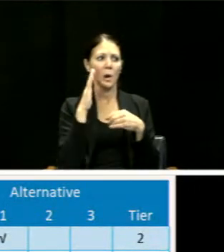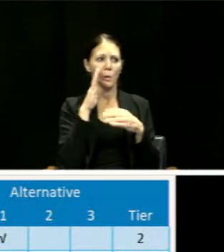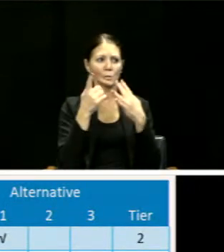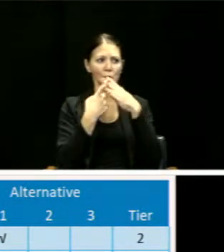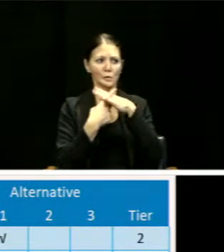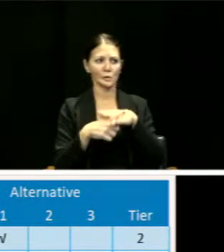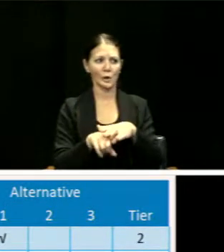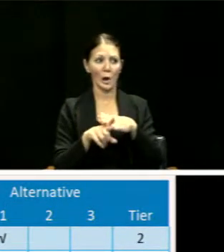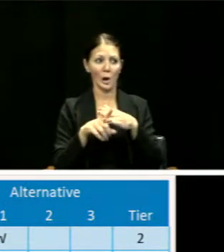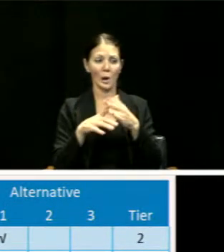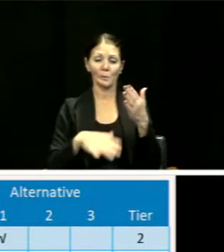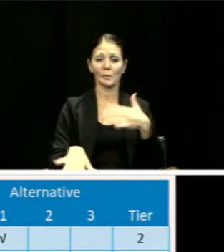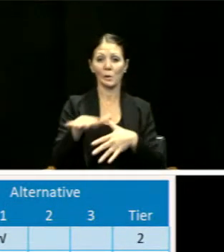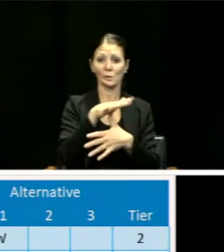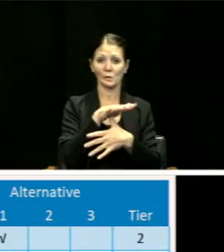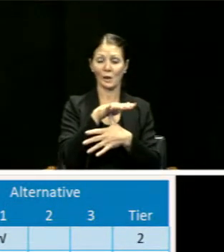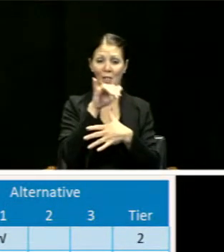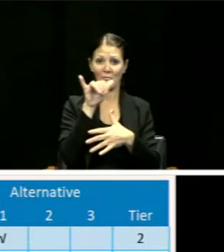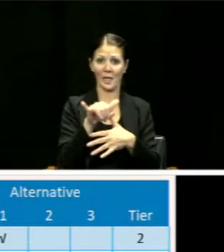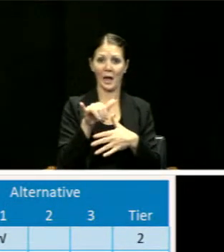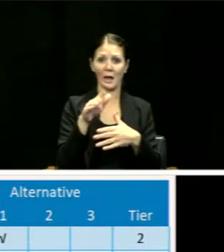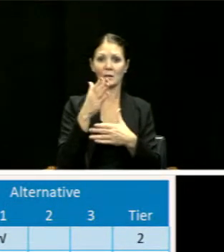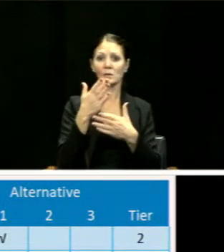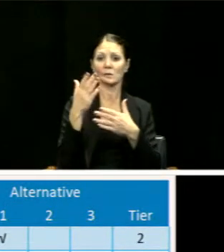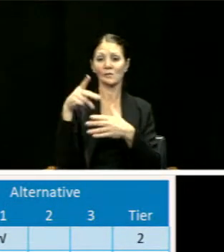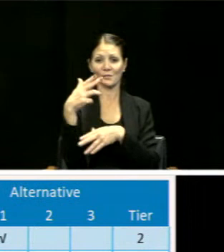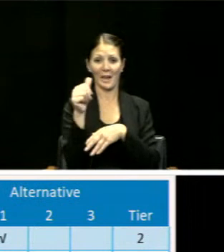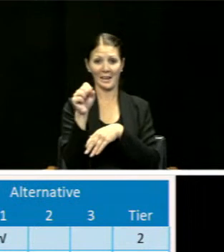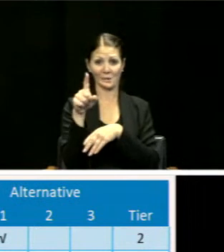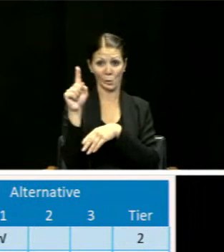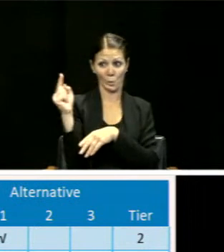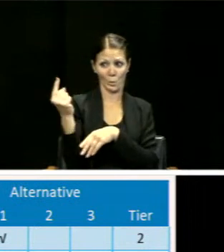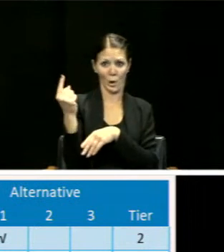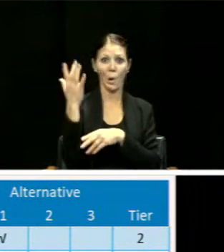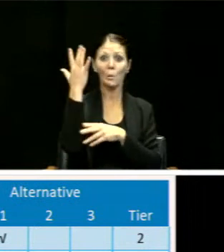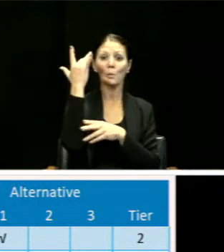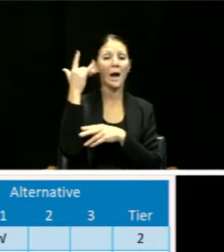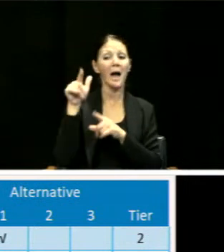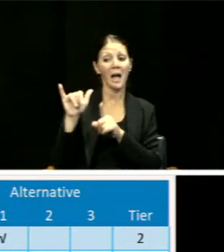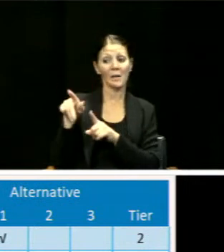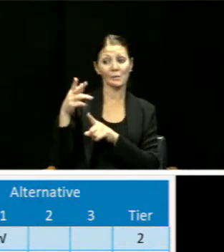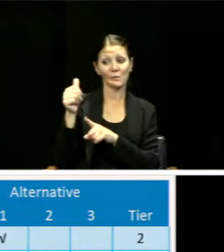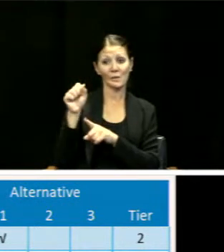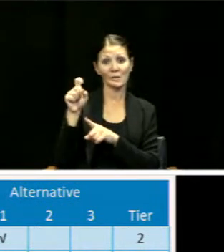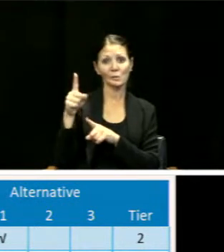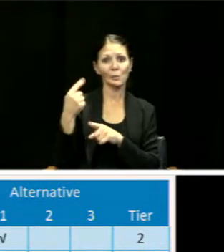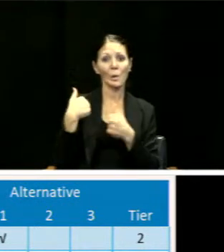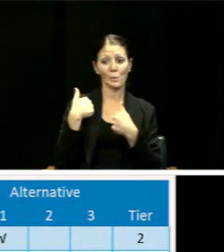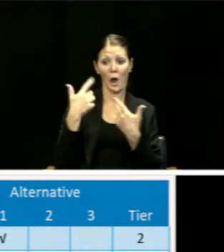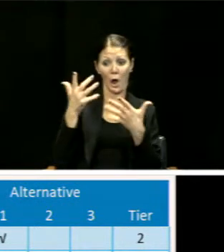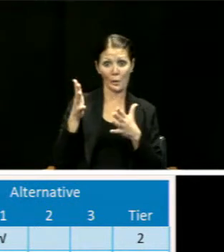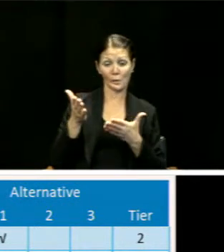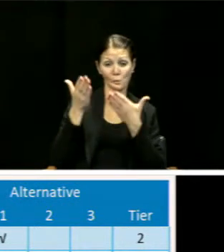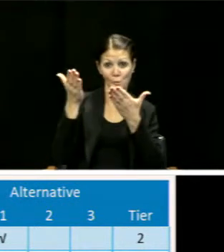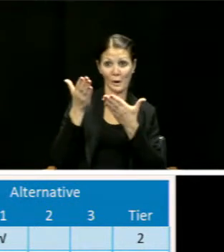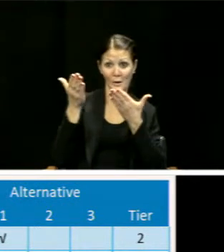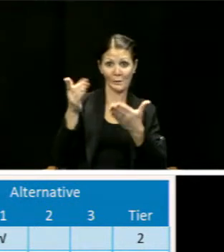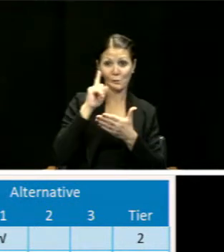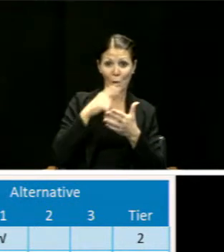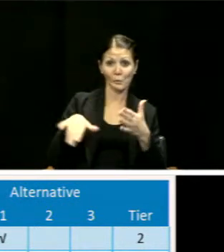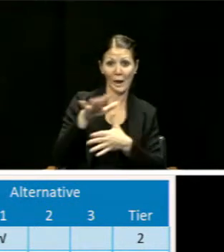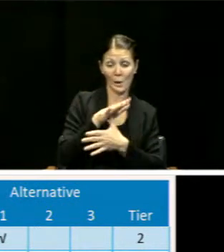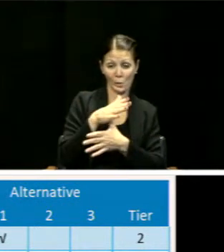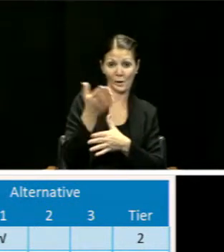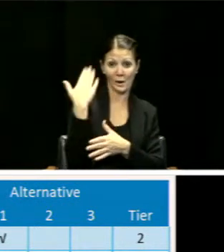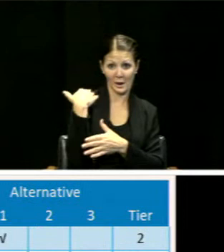the prioritization that was done as phase 1. Because what we've done is we've done all the recommendations and prioritizations in phase